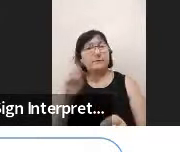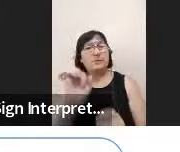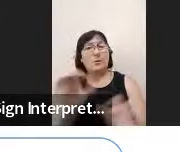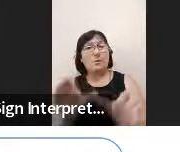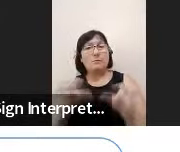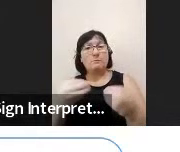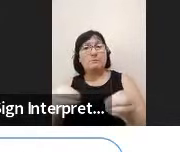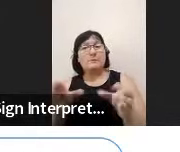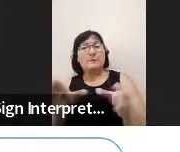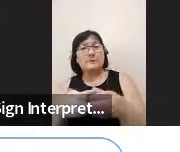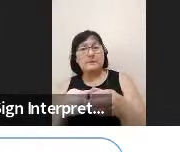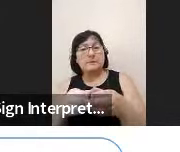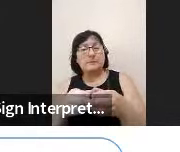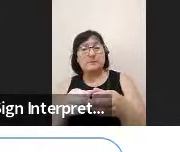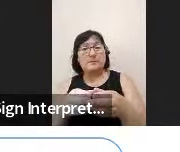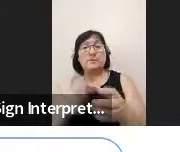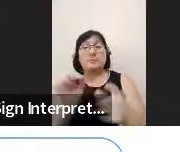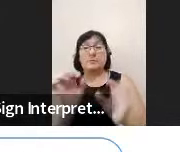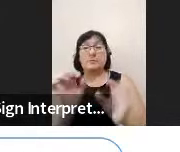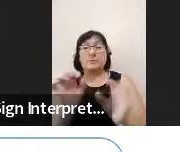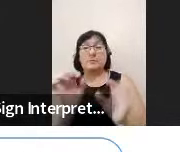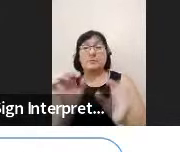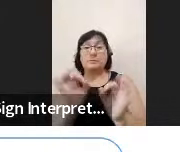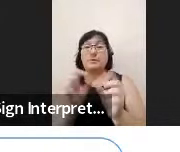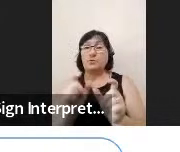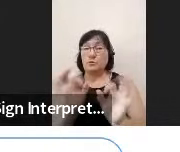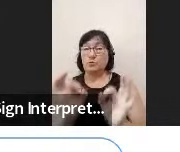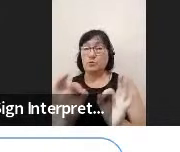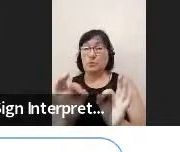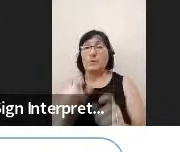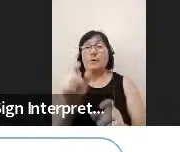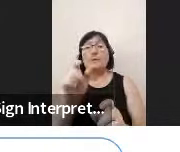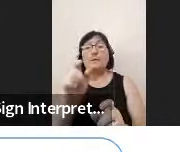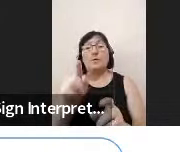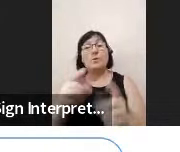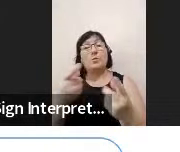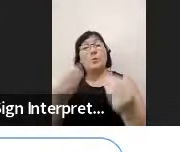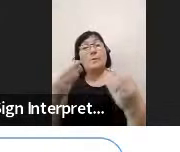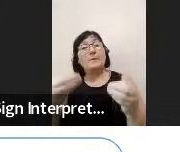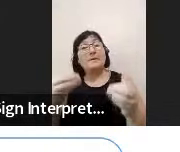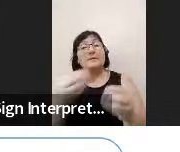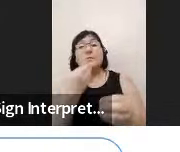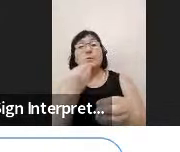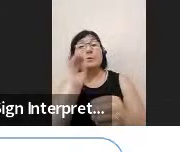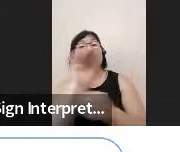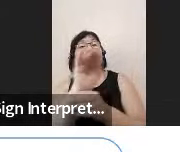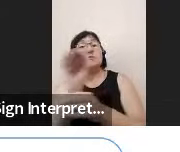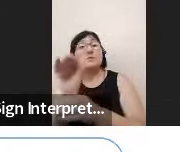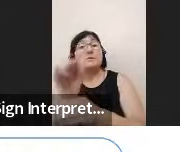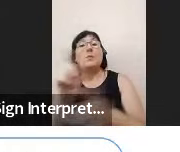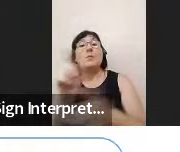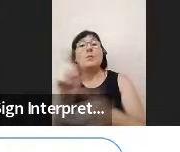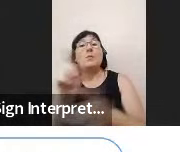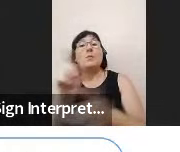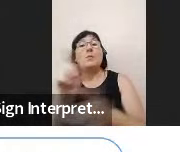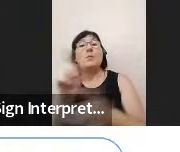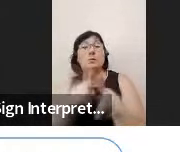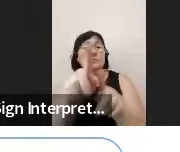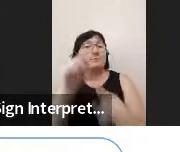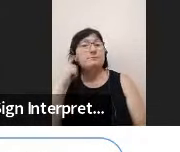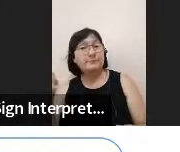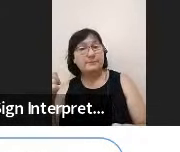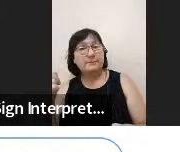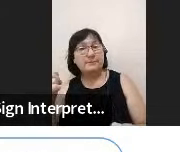that you do business with or the companies that you do business with are also as compliant. So AEOS look at the compliance